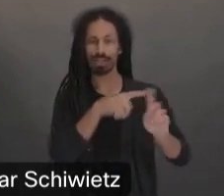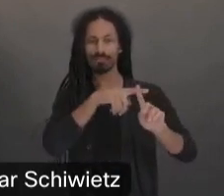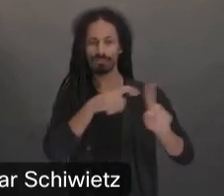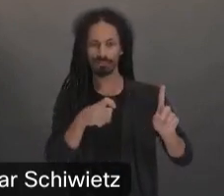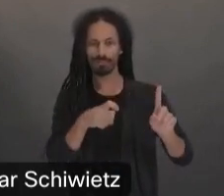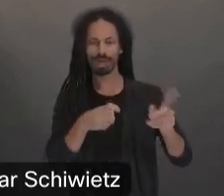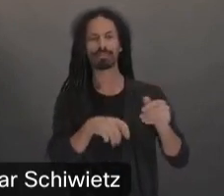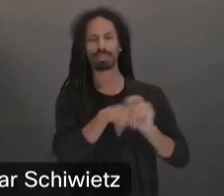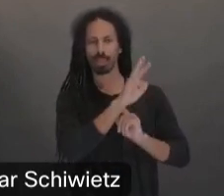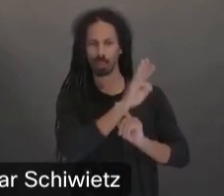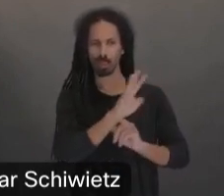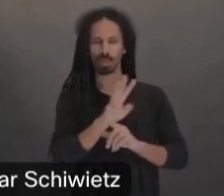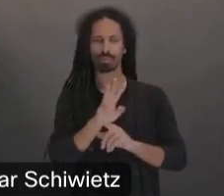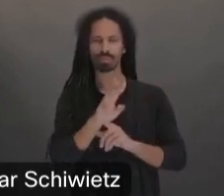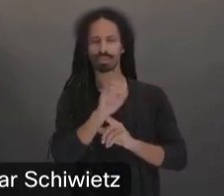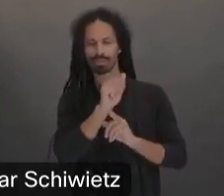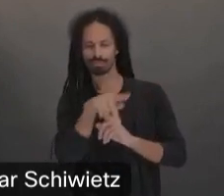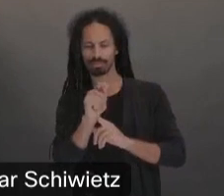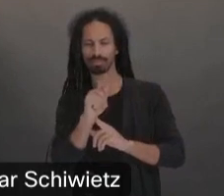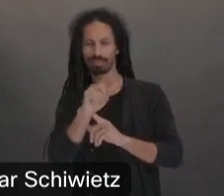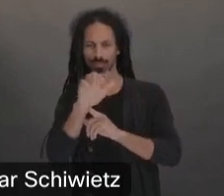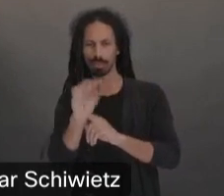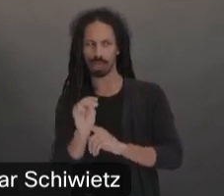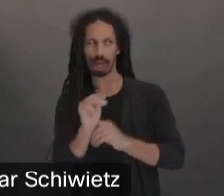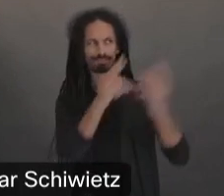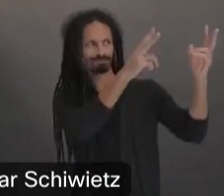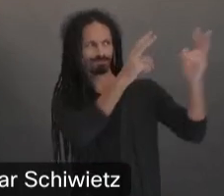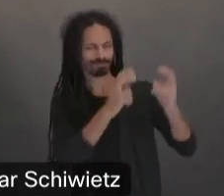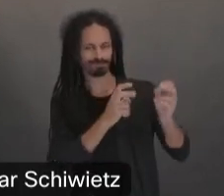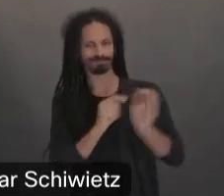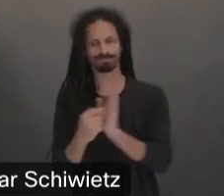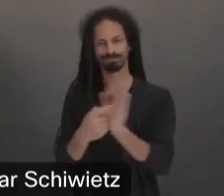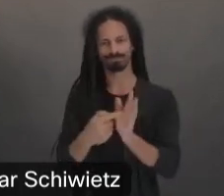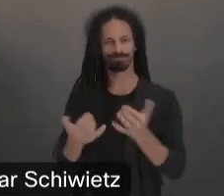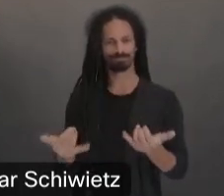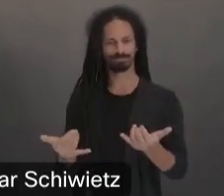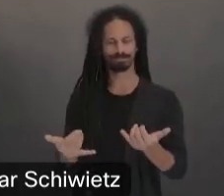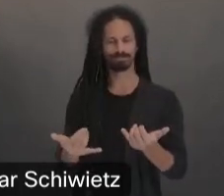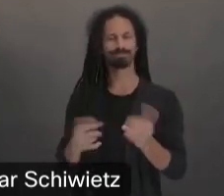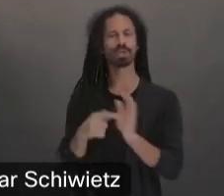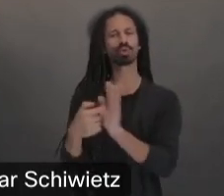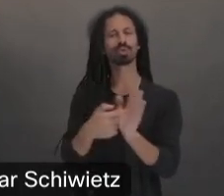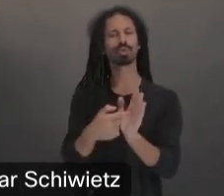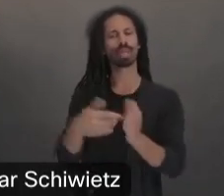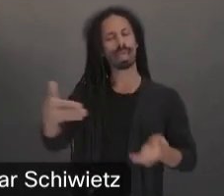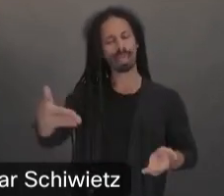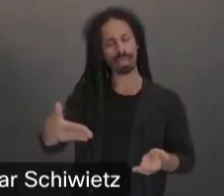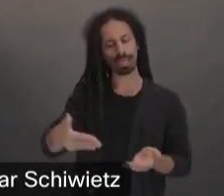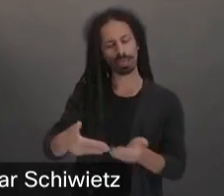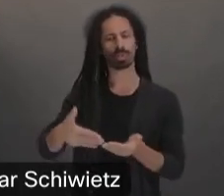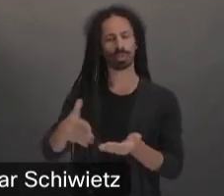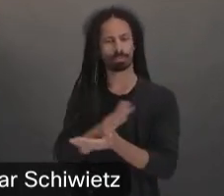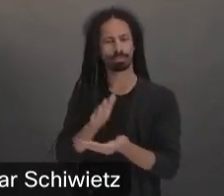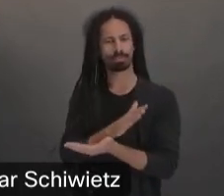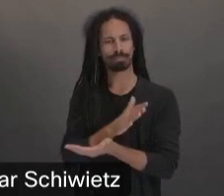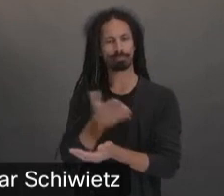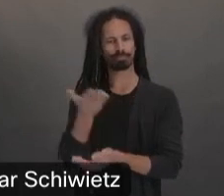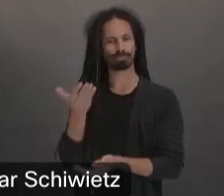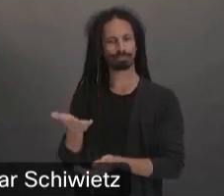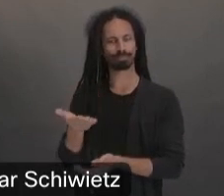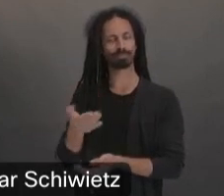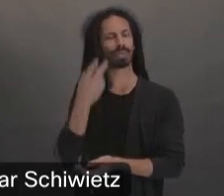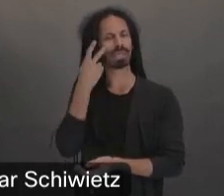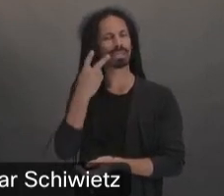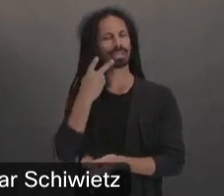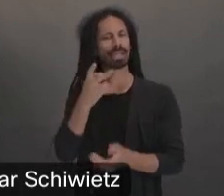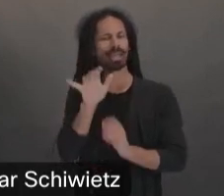It shows us the introduction of a paper. And as you can see, there are some yellow